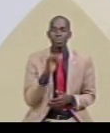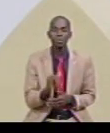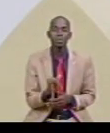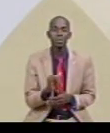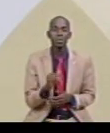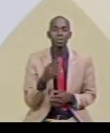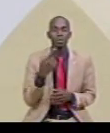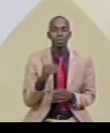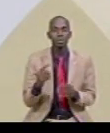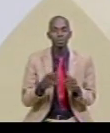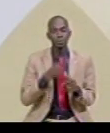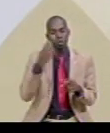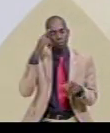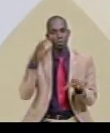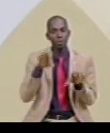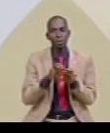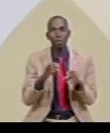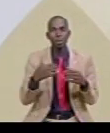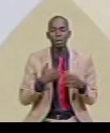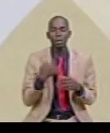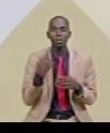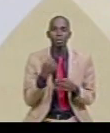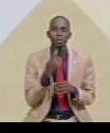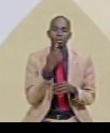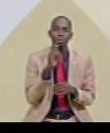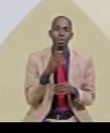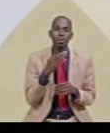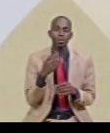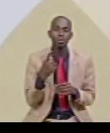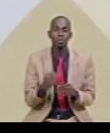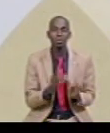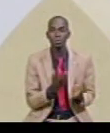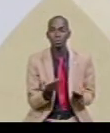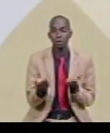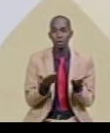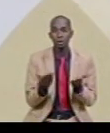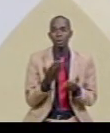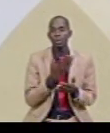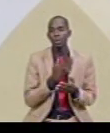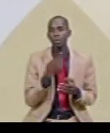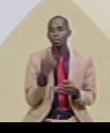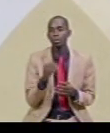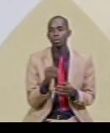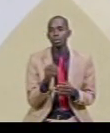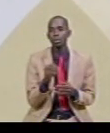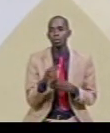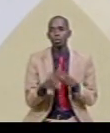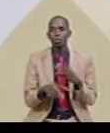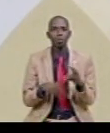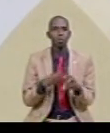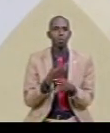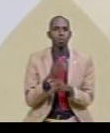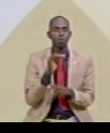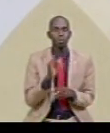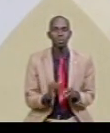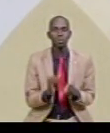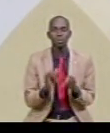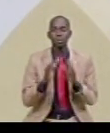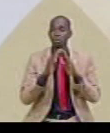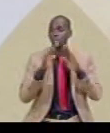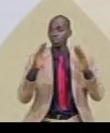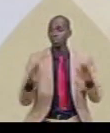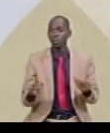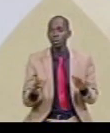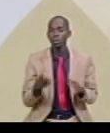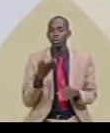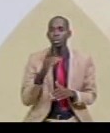had also ordinances of divine service and a worldly sanctuary." There were things that were